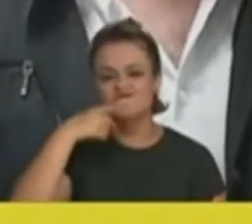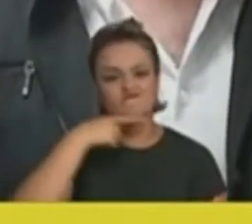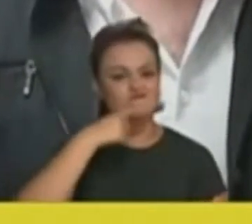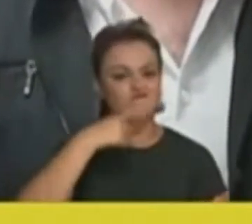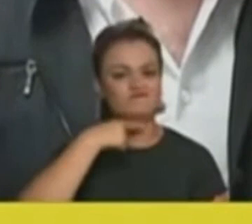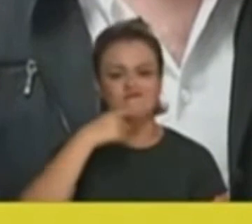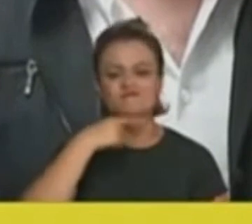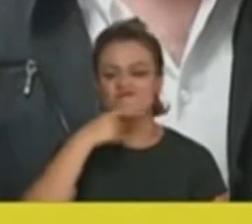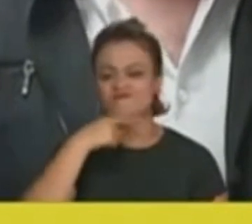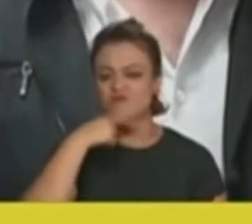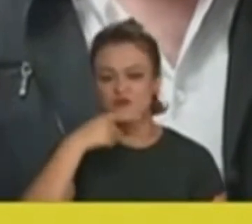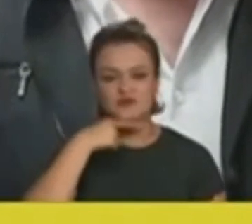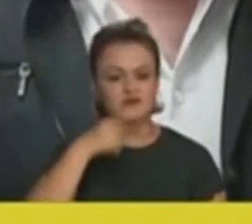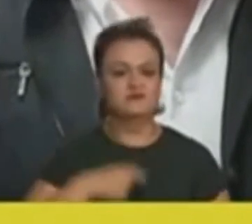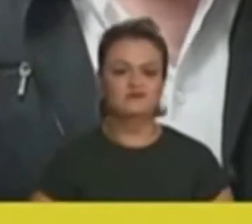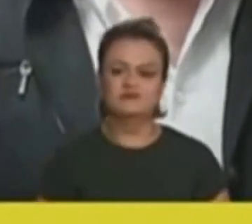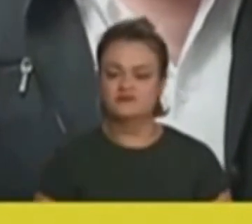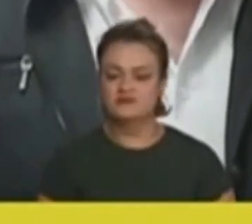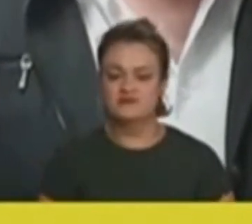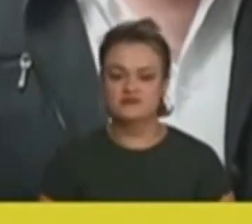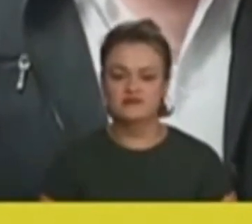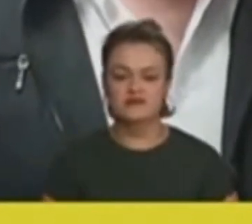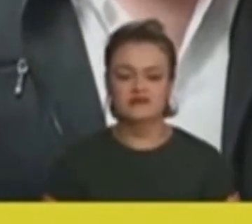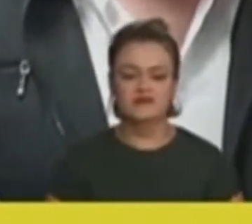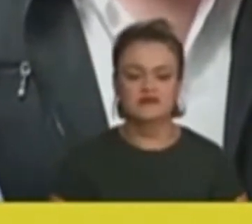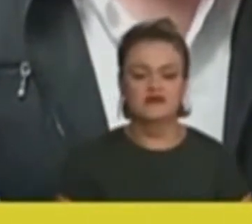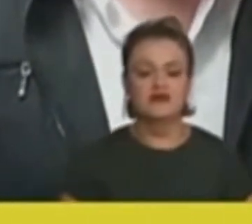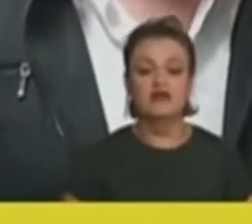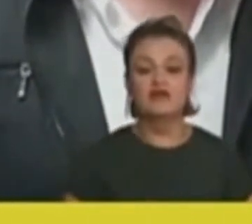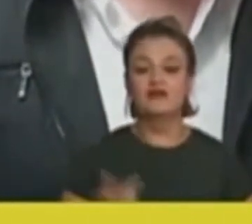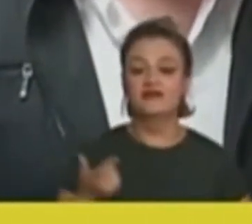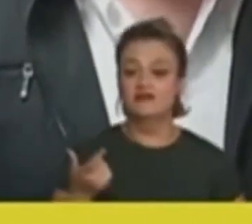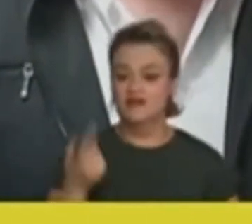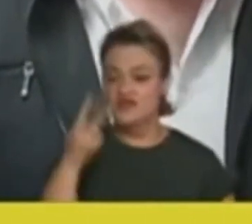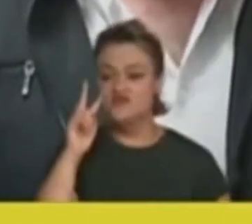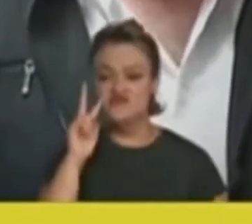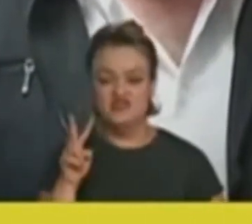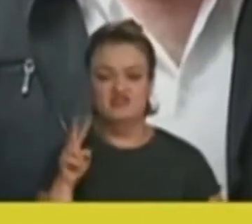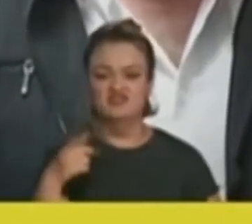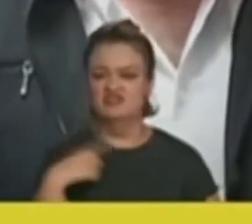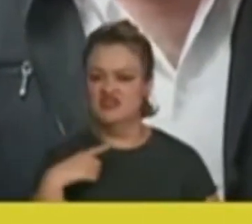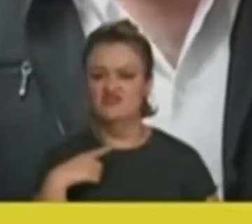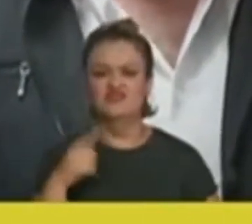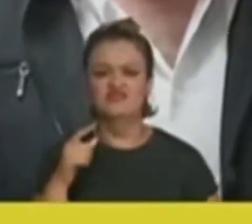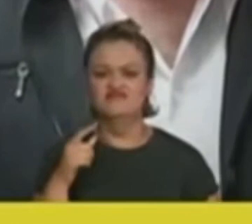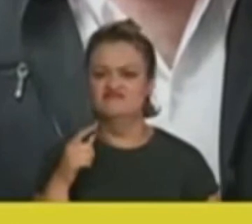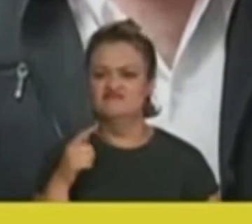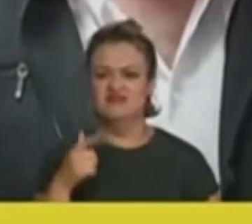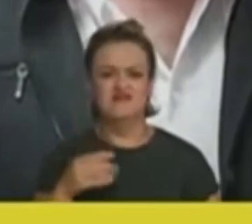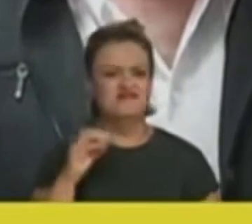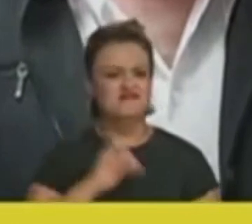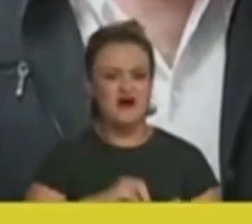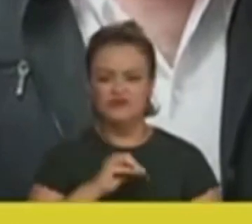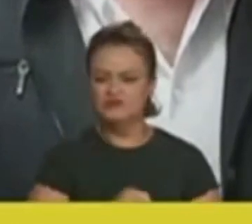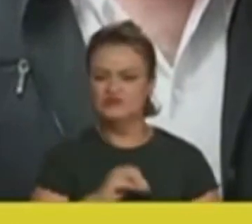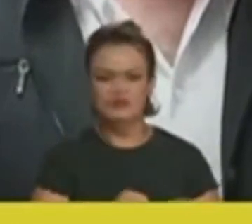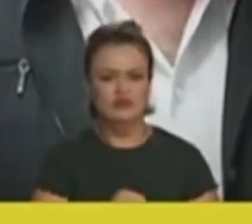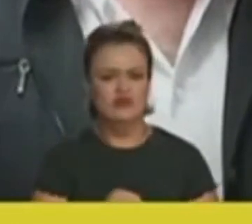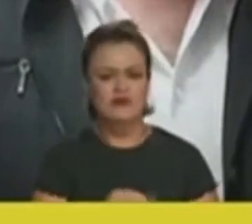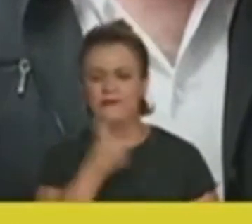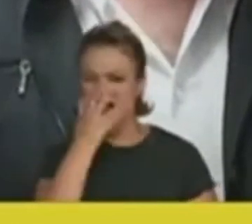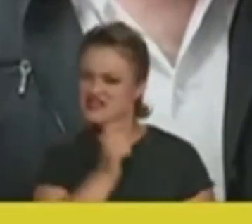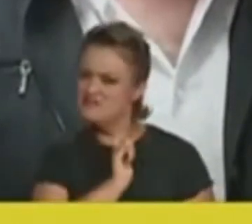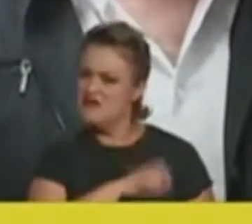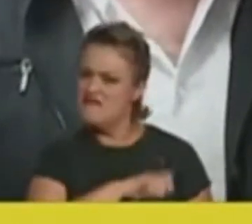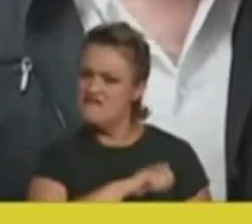There was some kind of incompetence from the people in charge of taking care of federal welfare. You're going to watch the